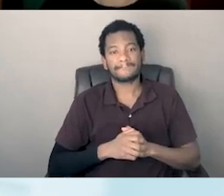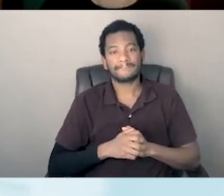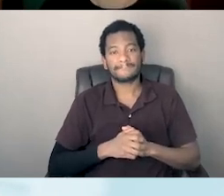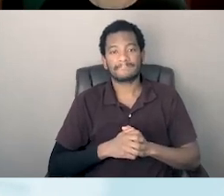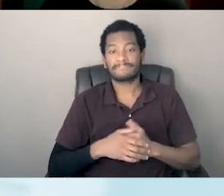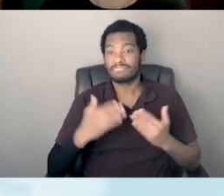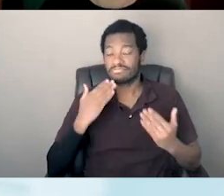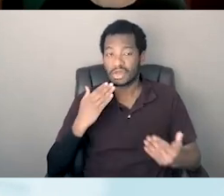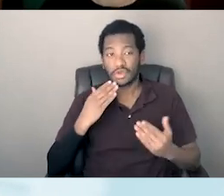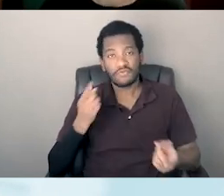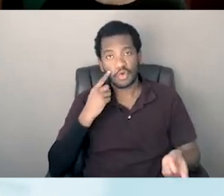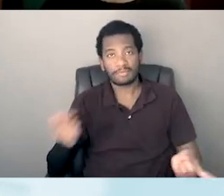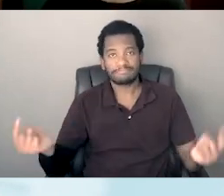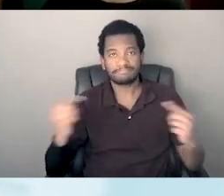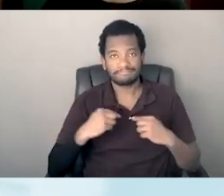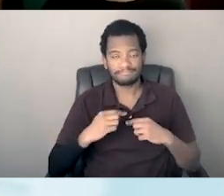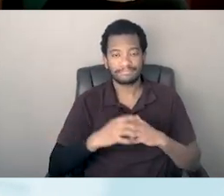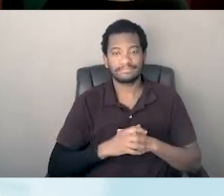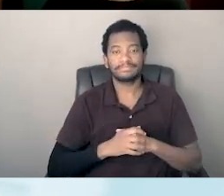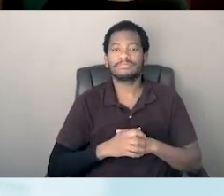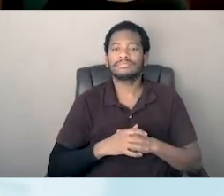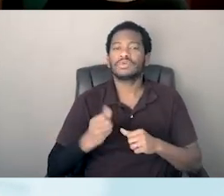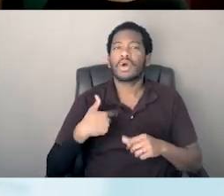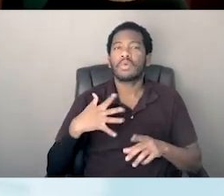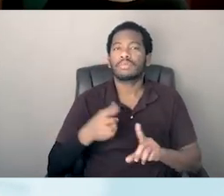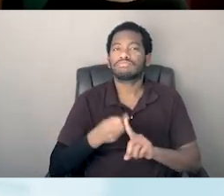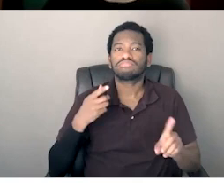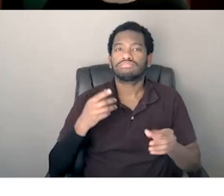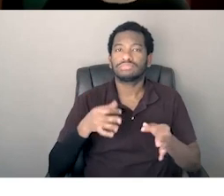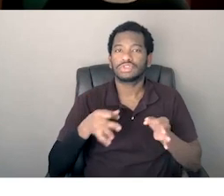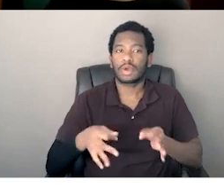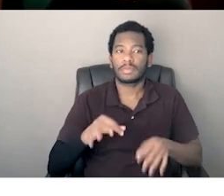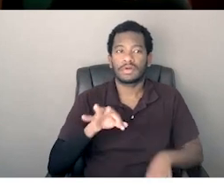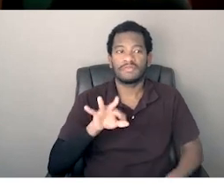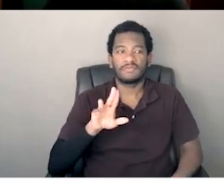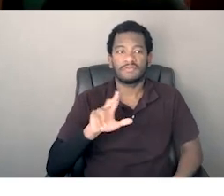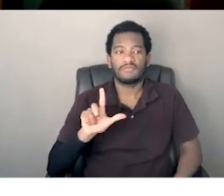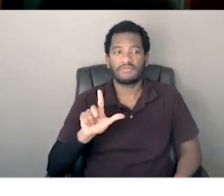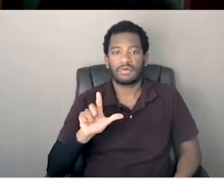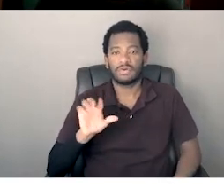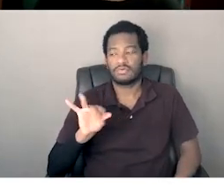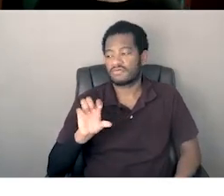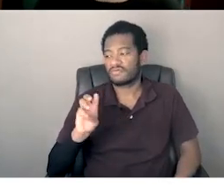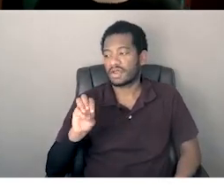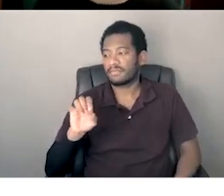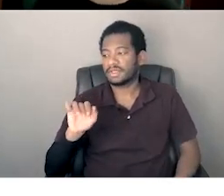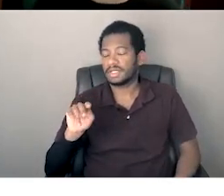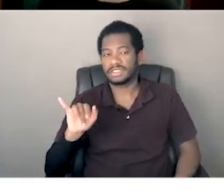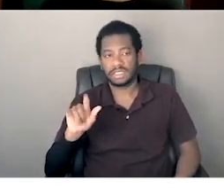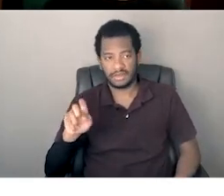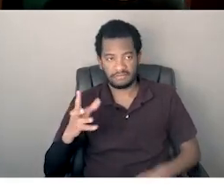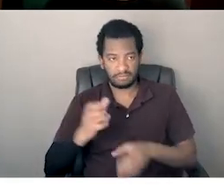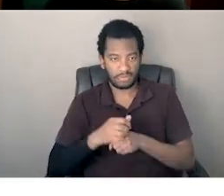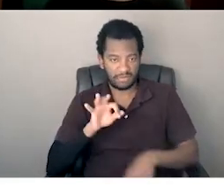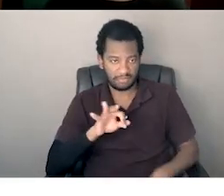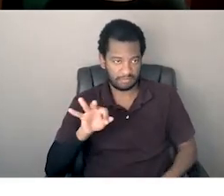Thank you for being here. So to tell you a little bit about the Full Frame Initiative, we are a national social change organization,